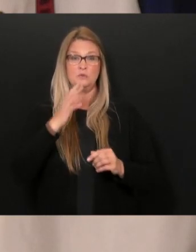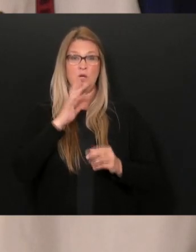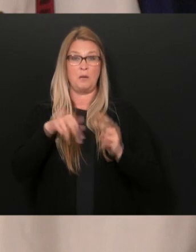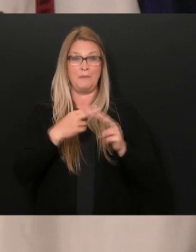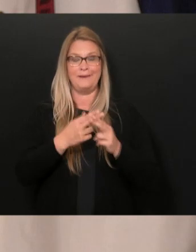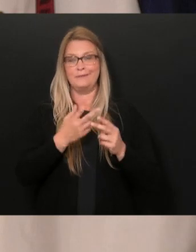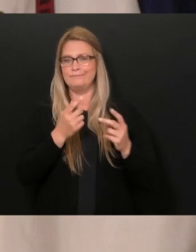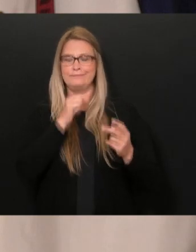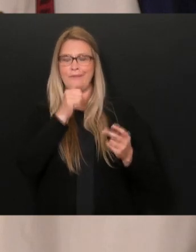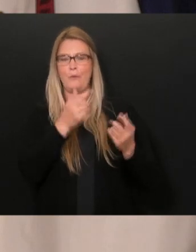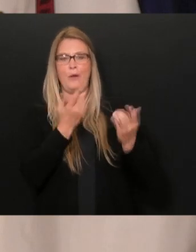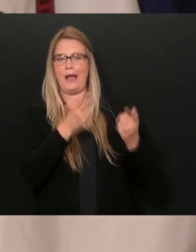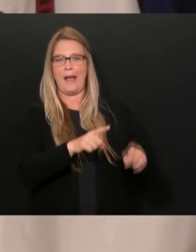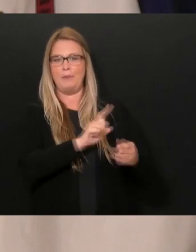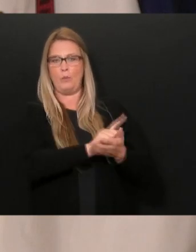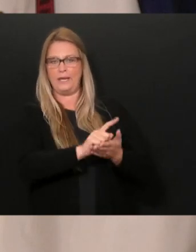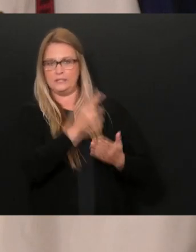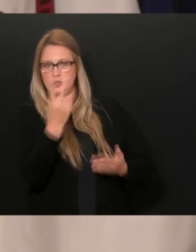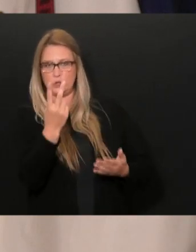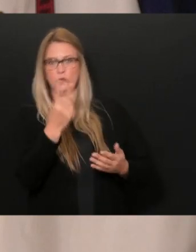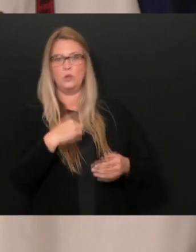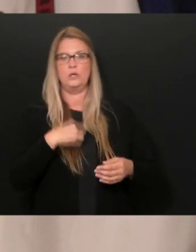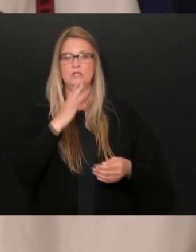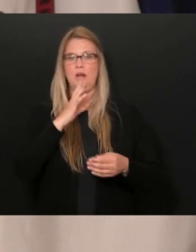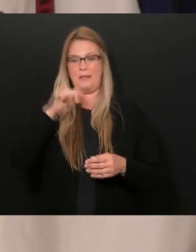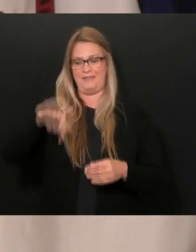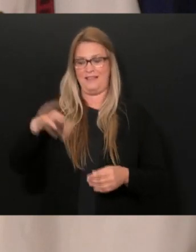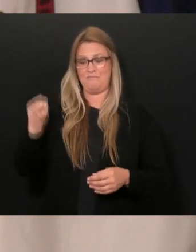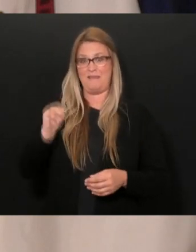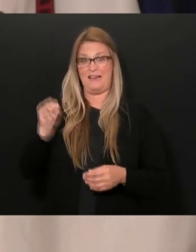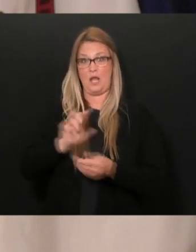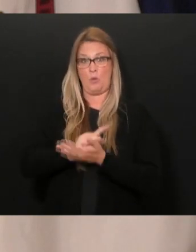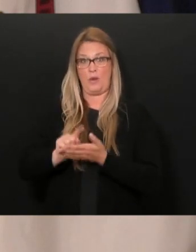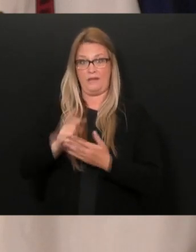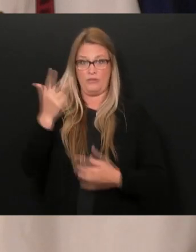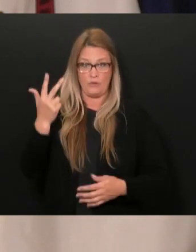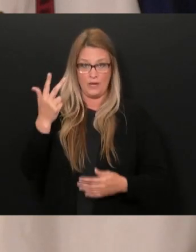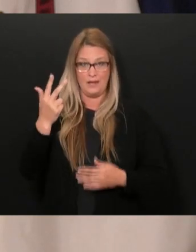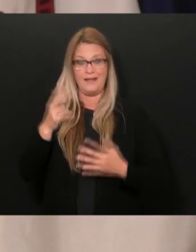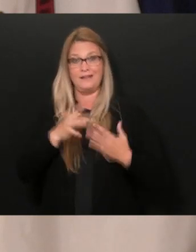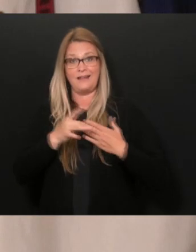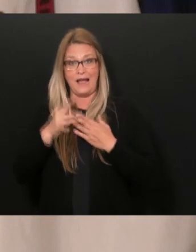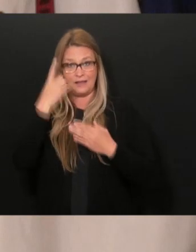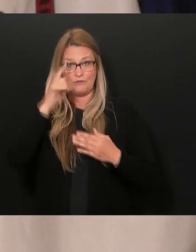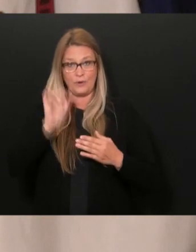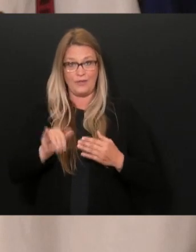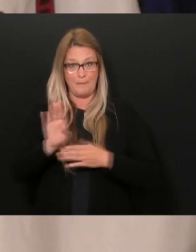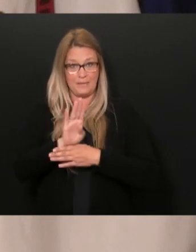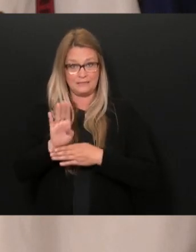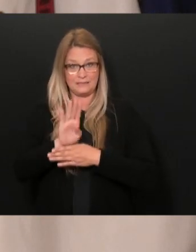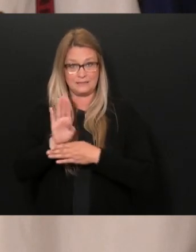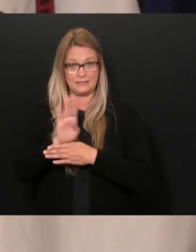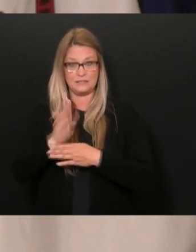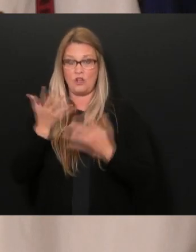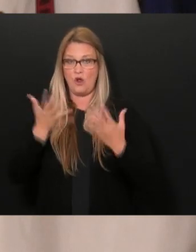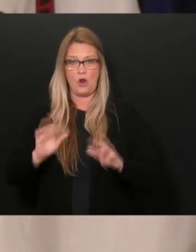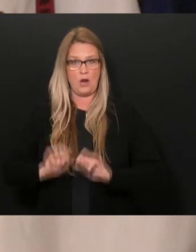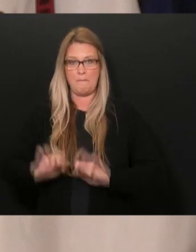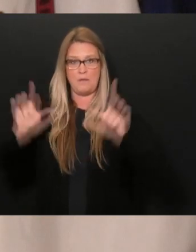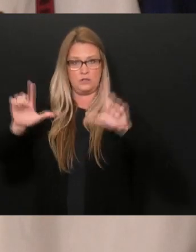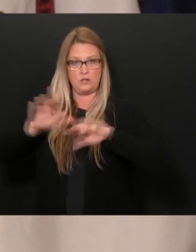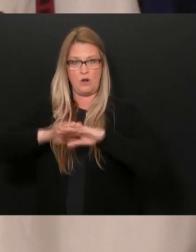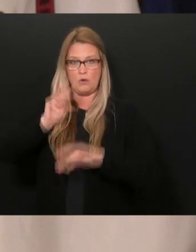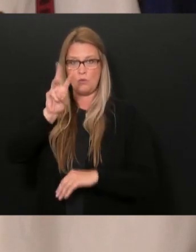of our reopening plan will begin this coming Monday, and guidelines for those businesses are up on our